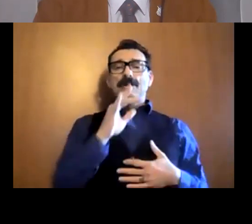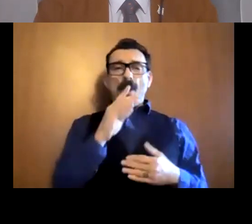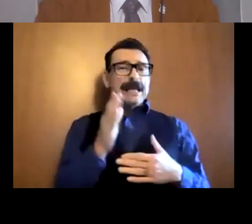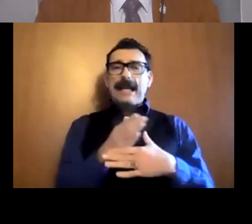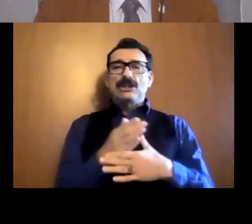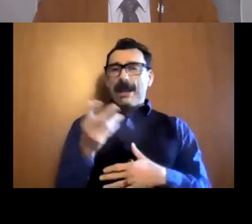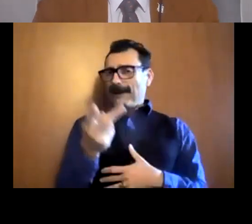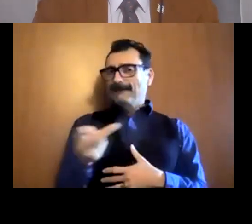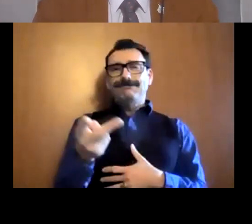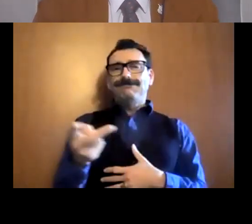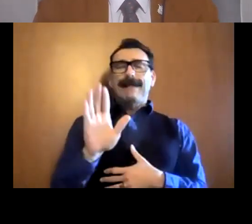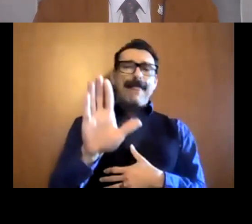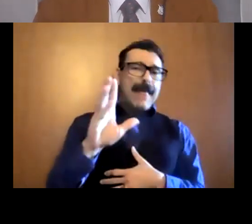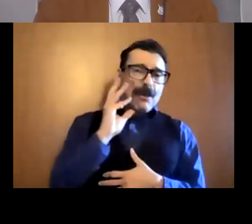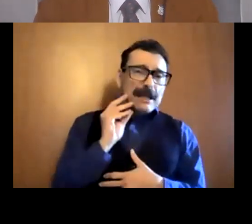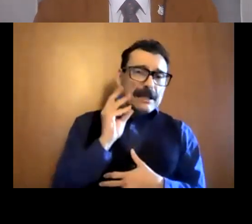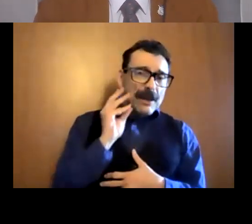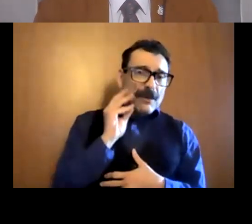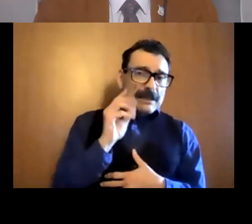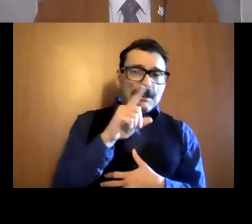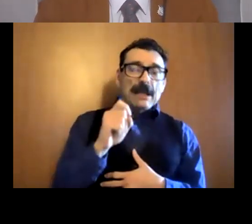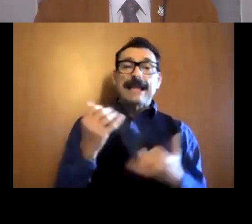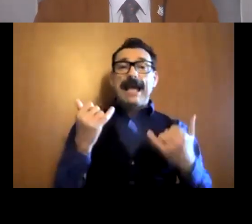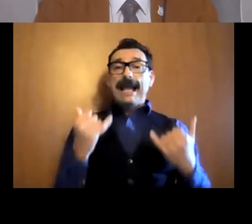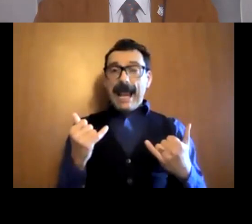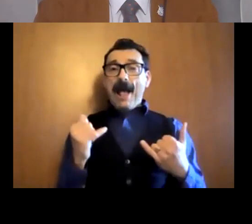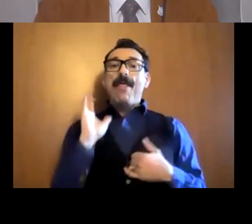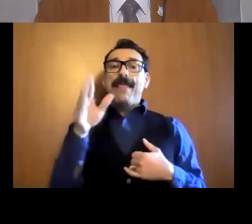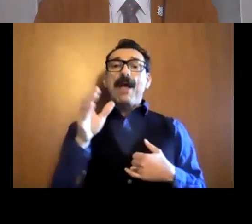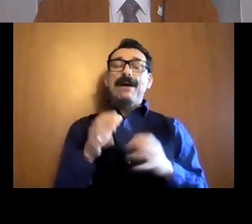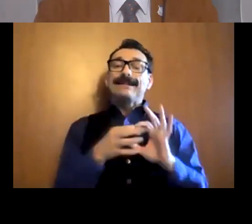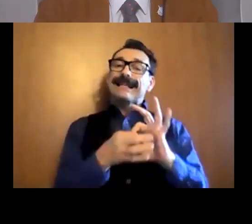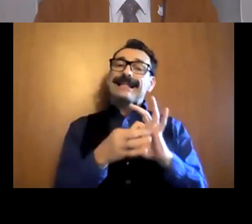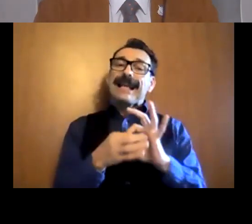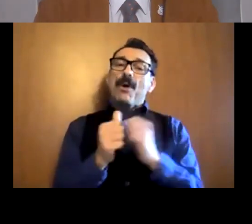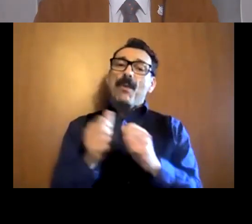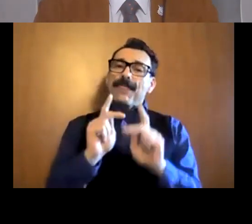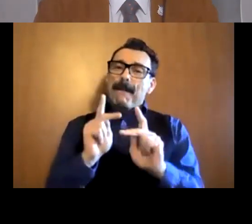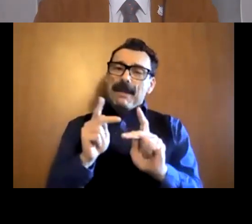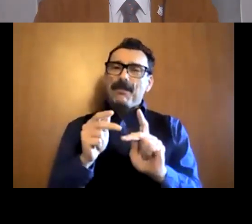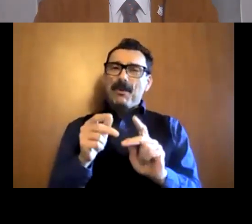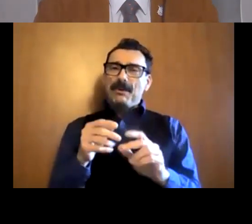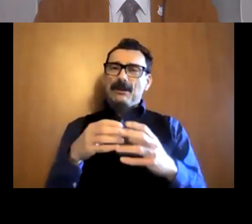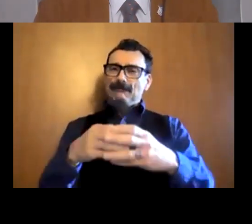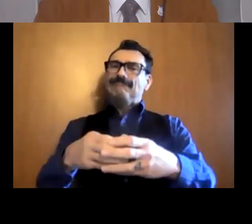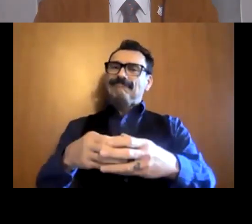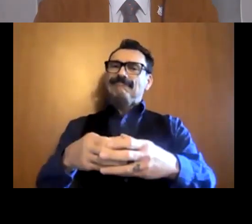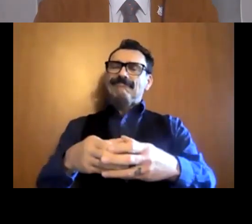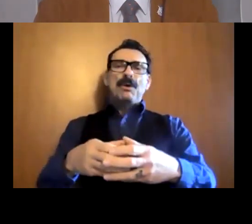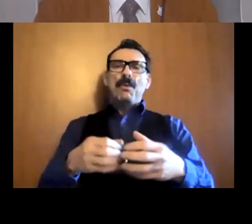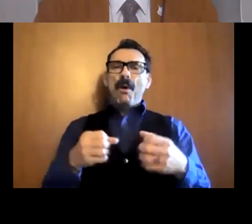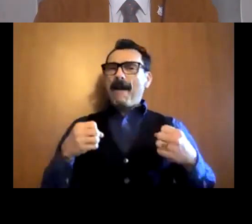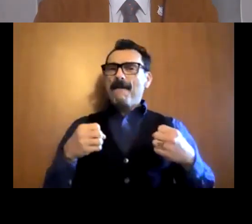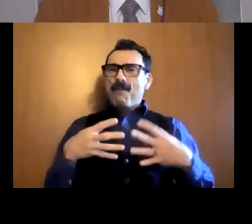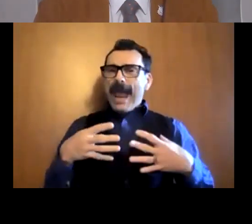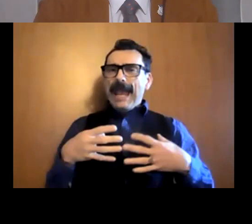expertise, because now they're going to reach out to those people that are hesitant. But you have to understand that these people are suffering and they're going through it. They have their